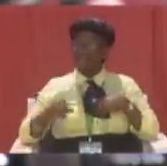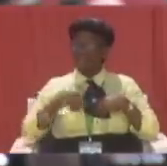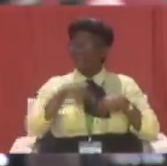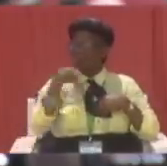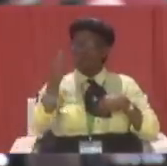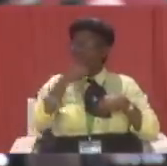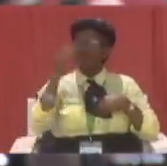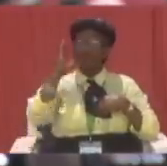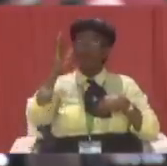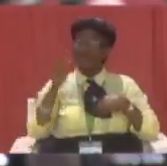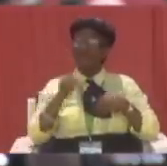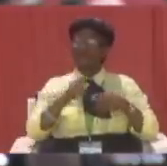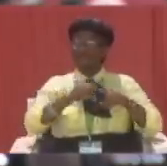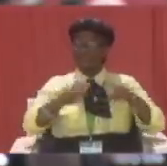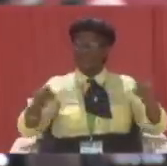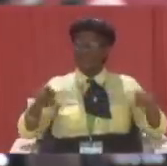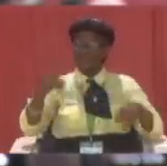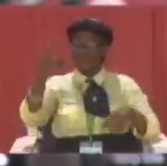the nation.